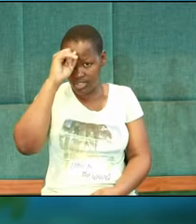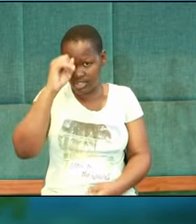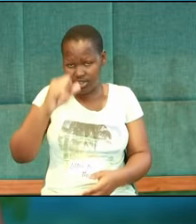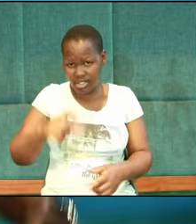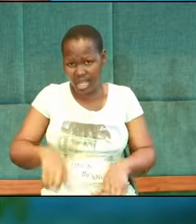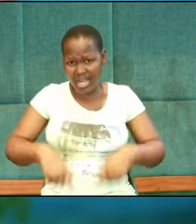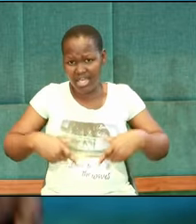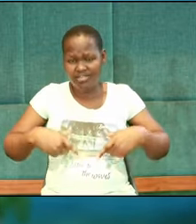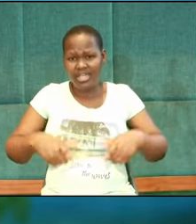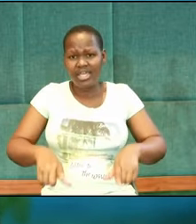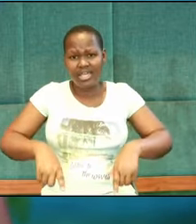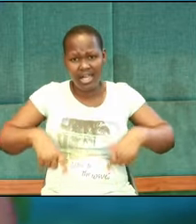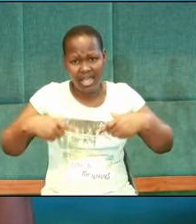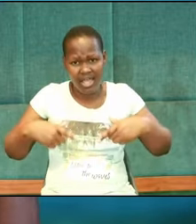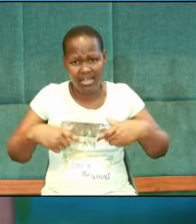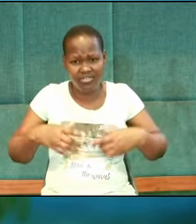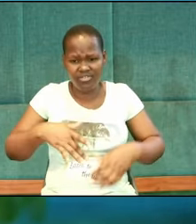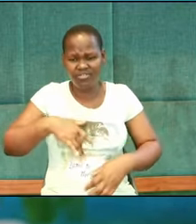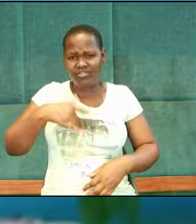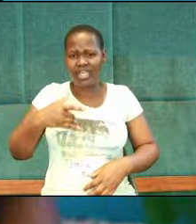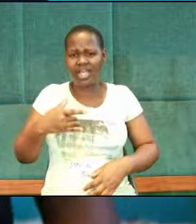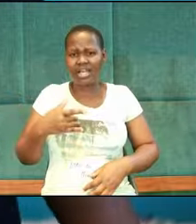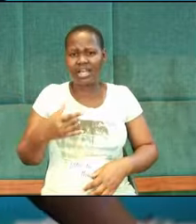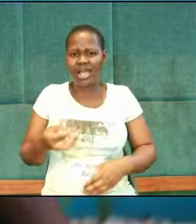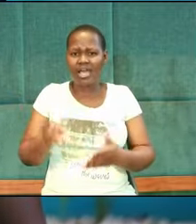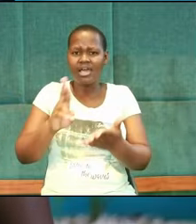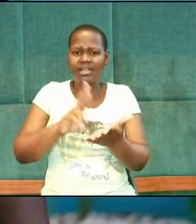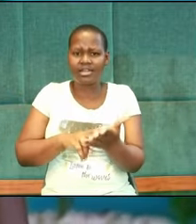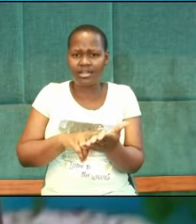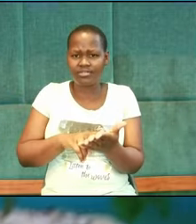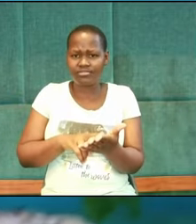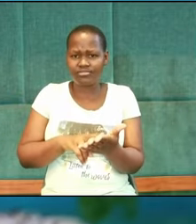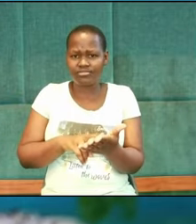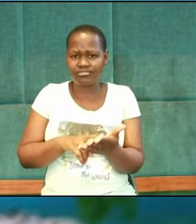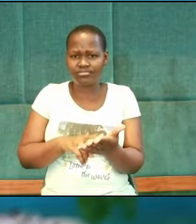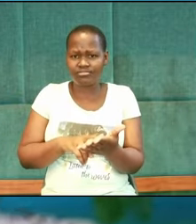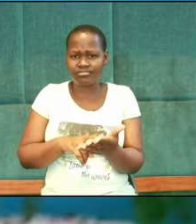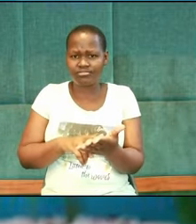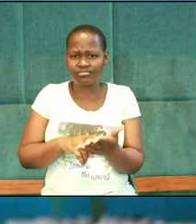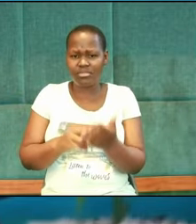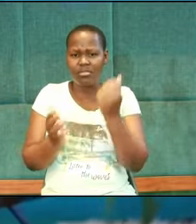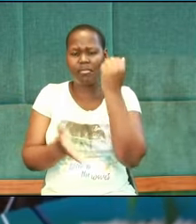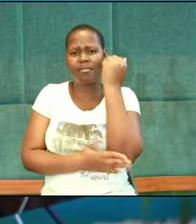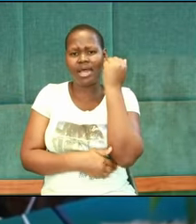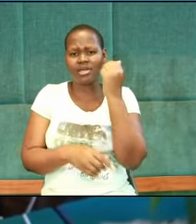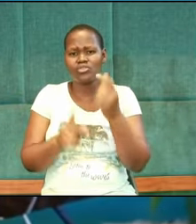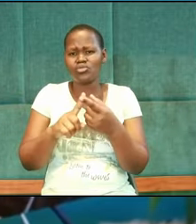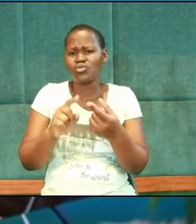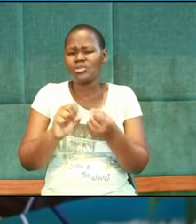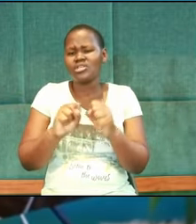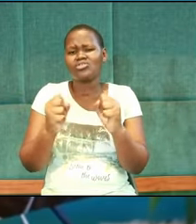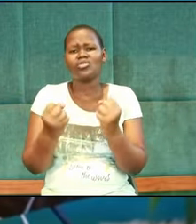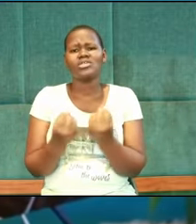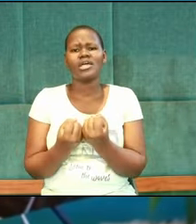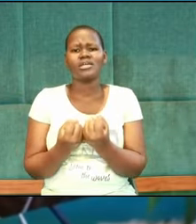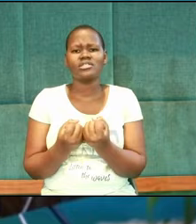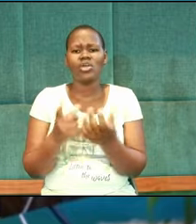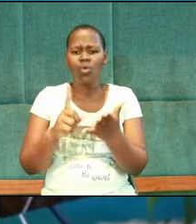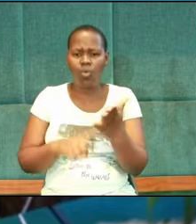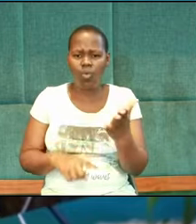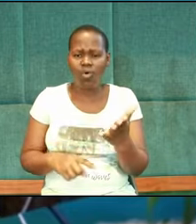lives, and they think they have arrived, and they are a mess to the society. God foresaw what was going to happen